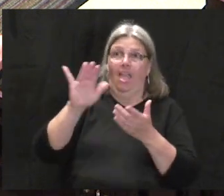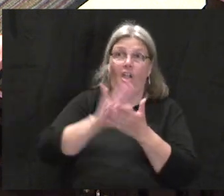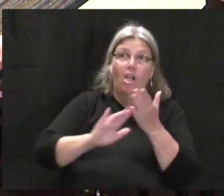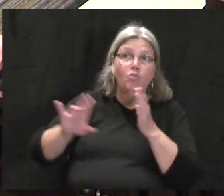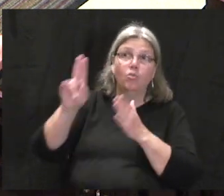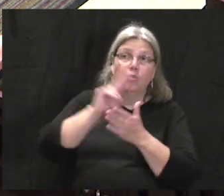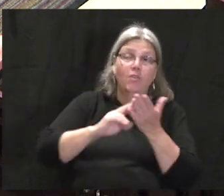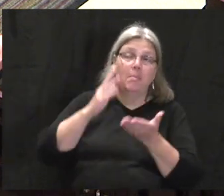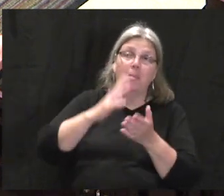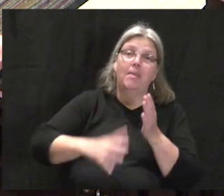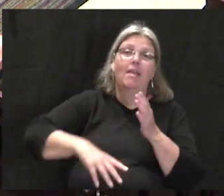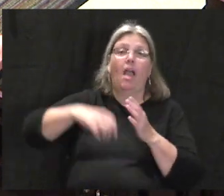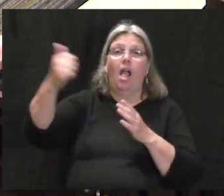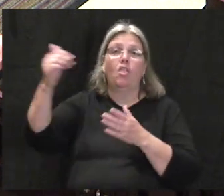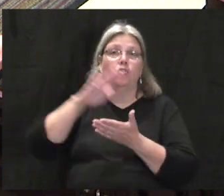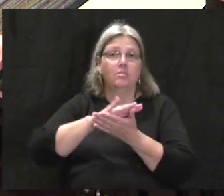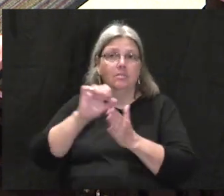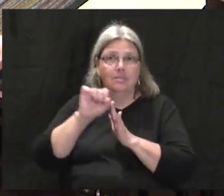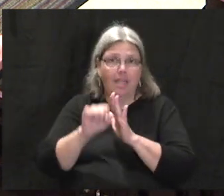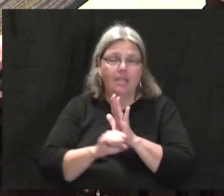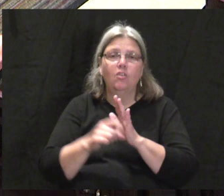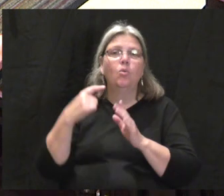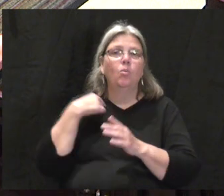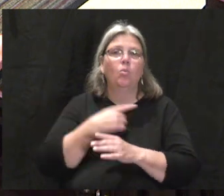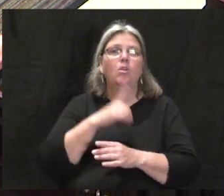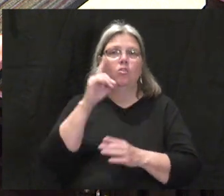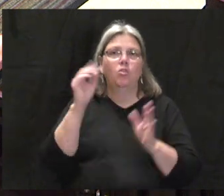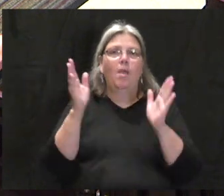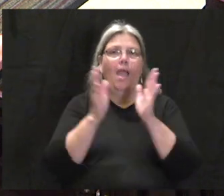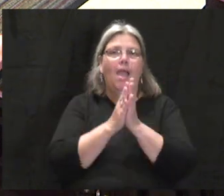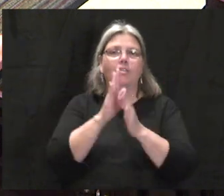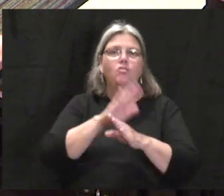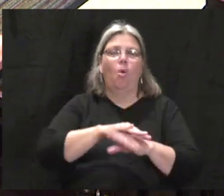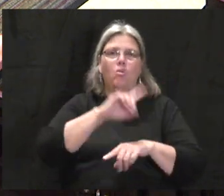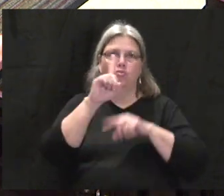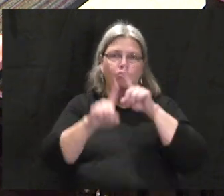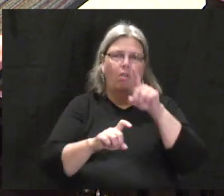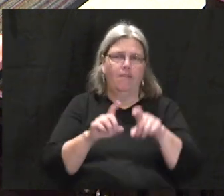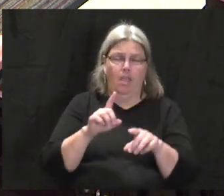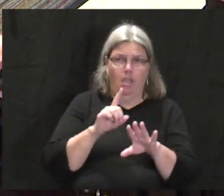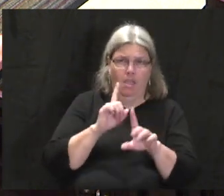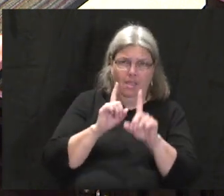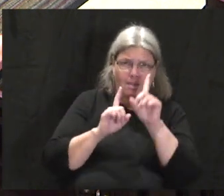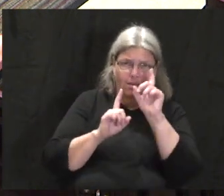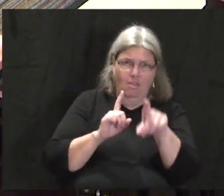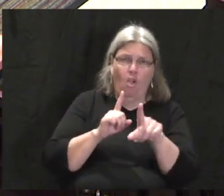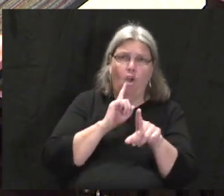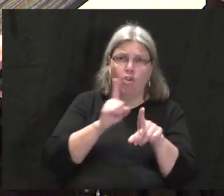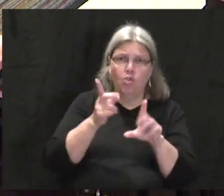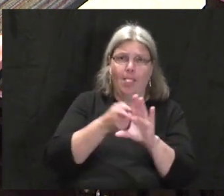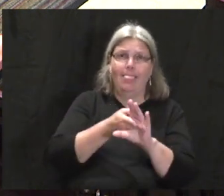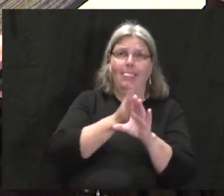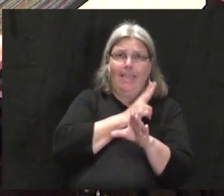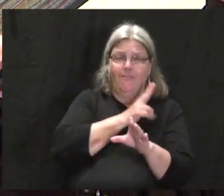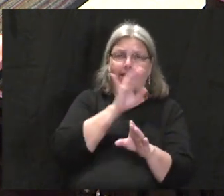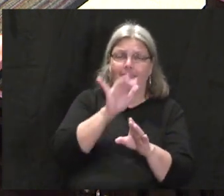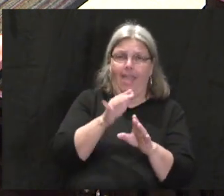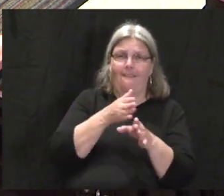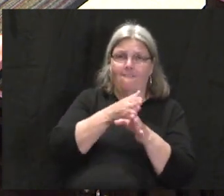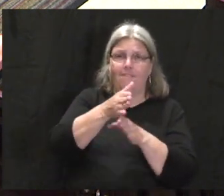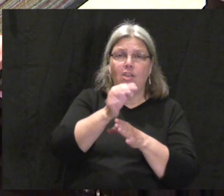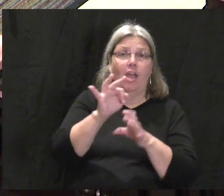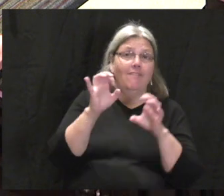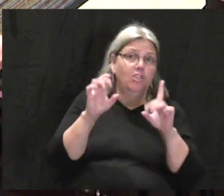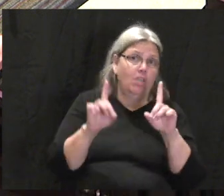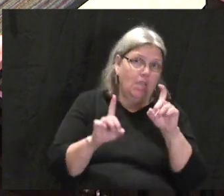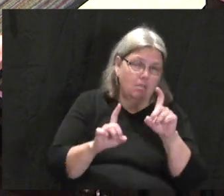of times, particularly with some of our younger teachers, they are leaving the field. So it's a career shift. So it's not, I'm leaving you, it's I'm leaving the entire